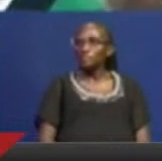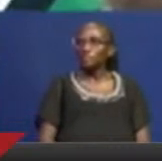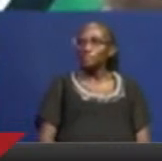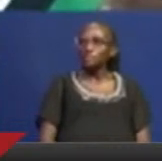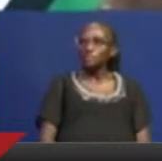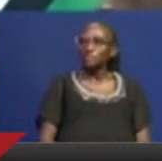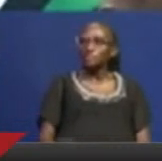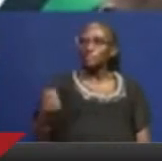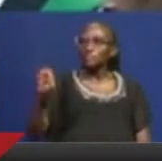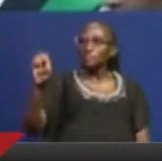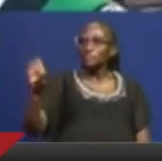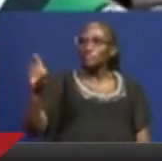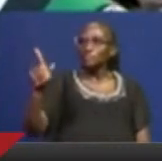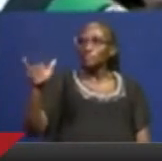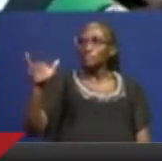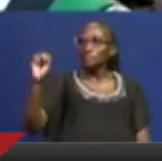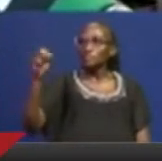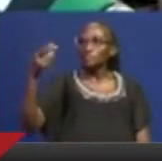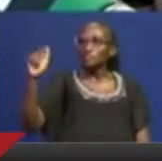Gem Elisha Odhiambo.